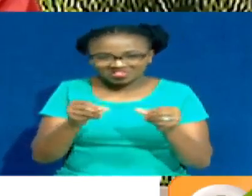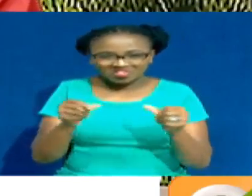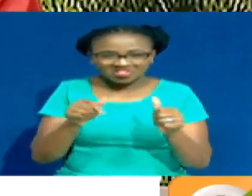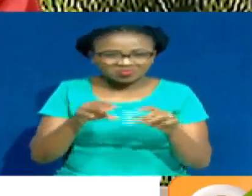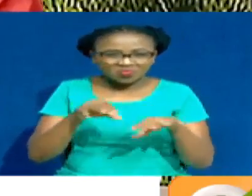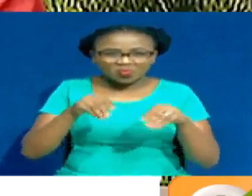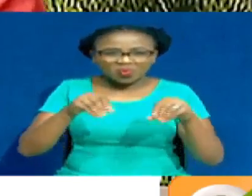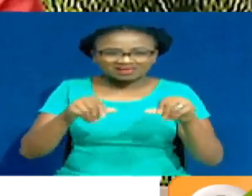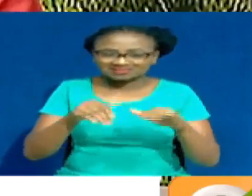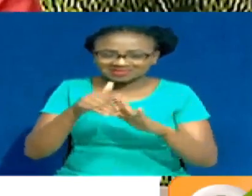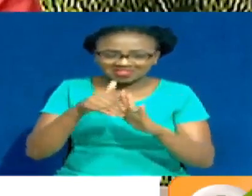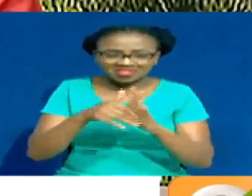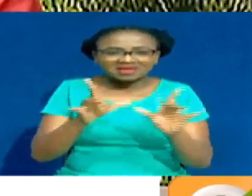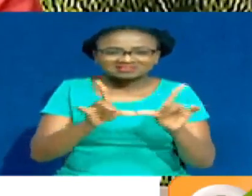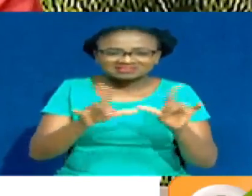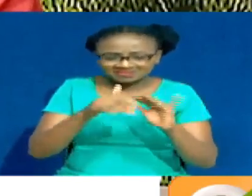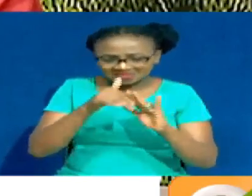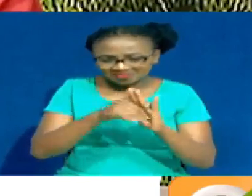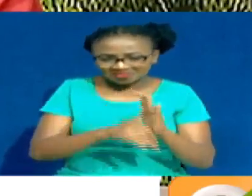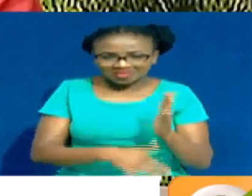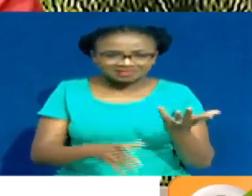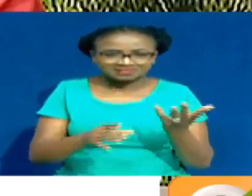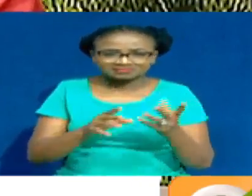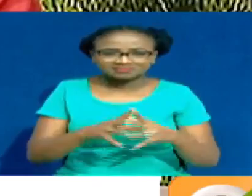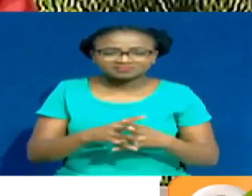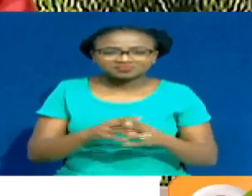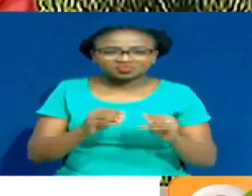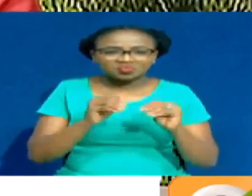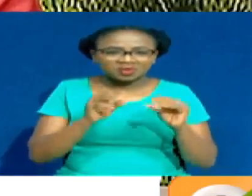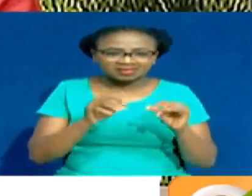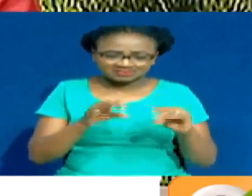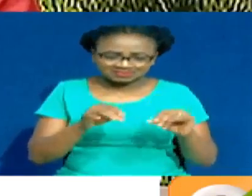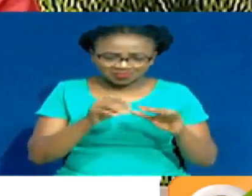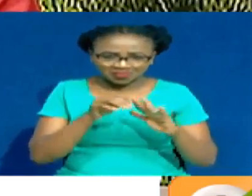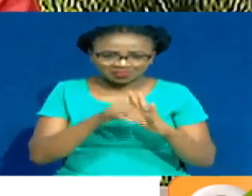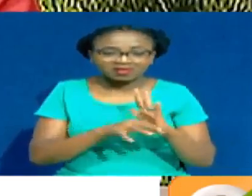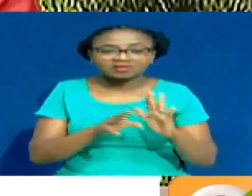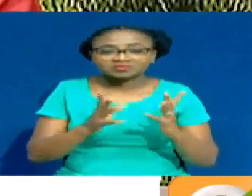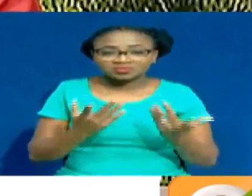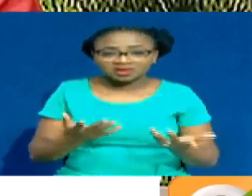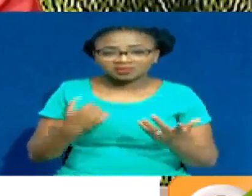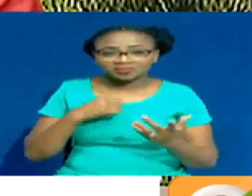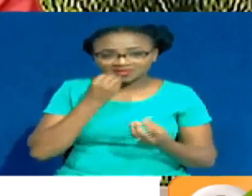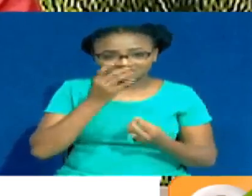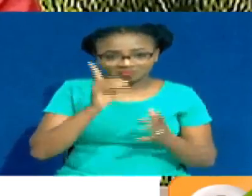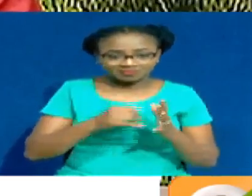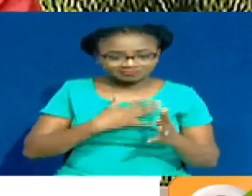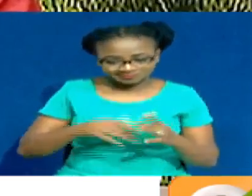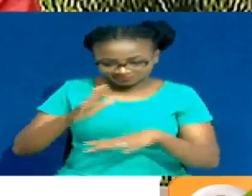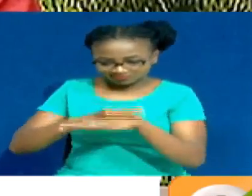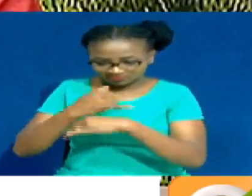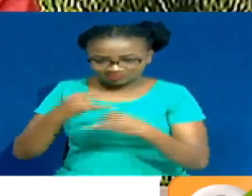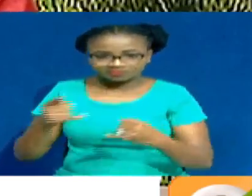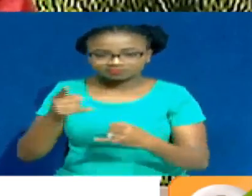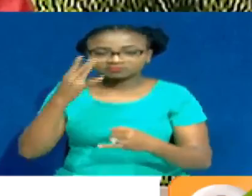record. And others are just misplaced. And that is why we are saying, let us go to the digital platform, because we are, as a